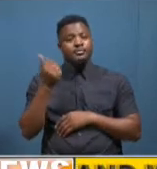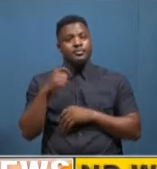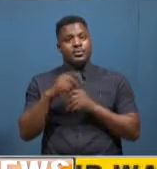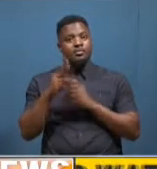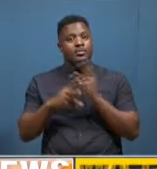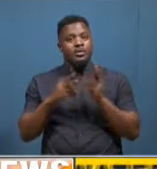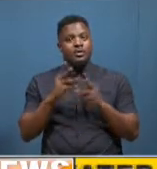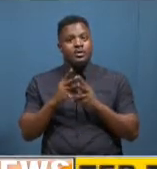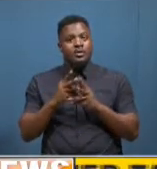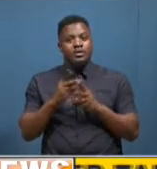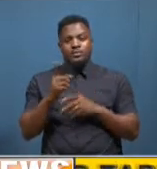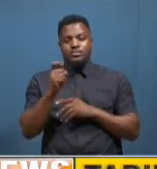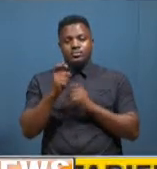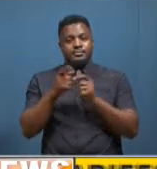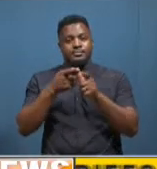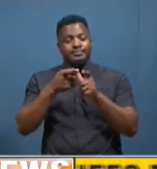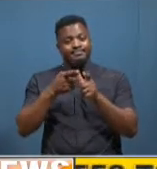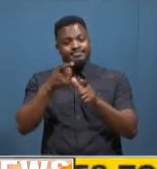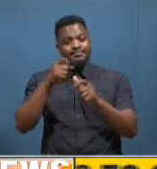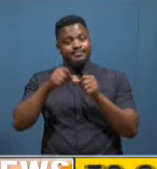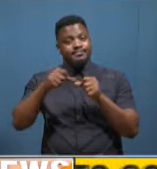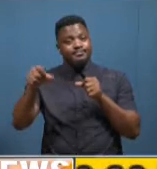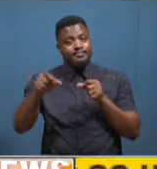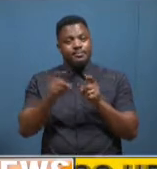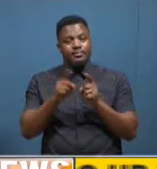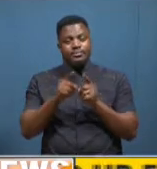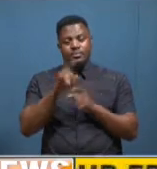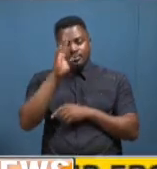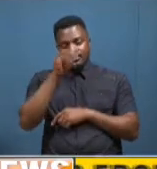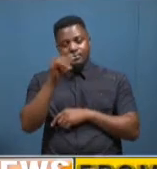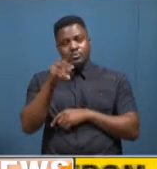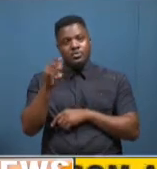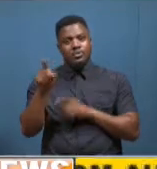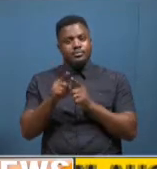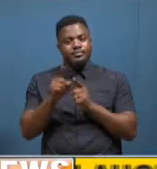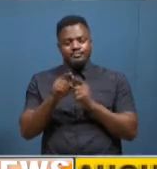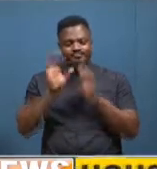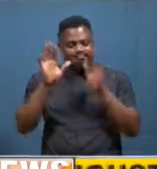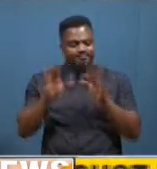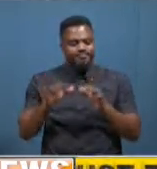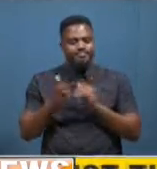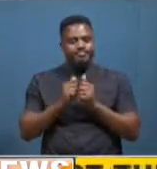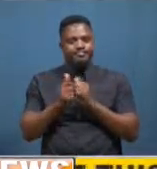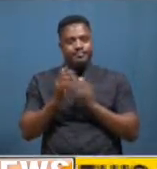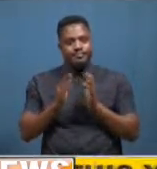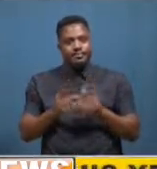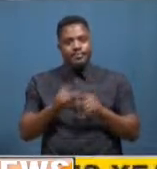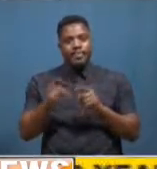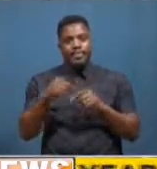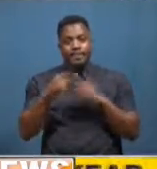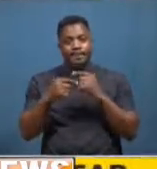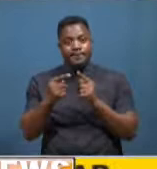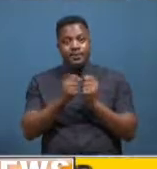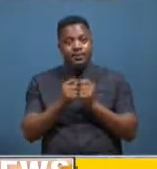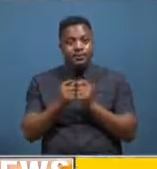world as far as 100 meters is concerned. And Joseph Paul Amoah, also outstanding athletes. But when they come